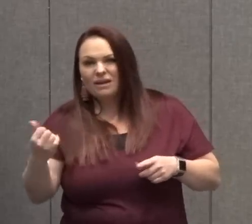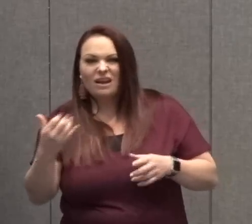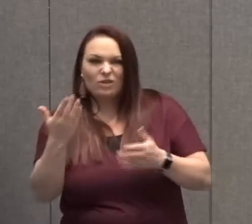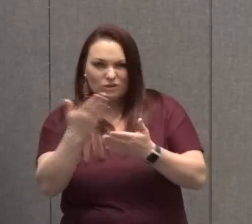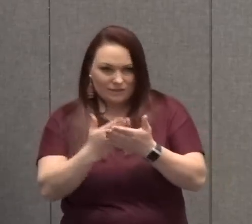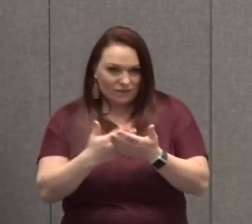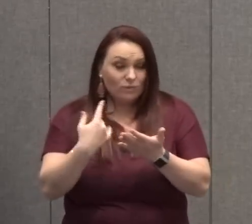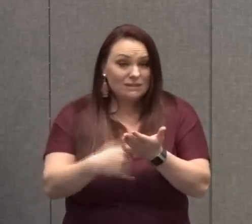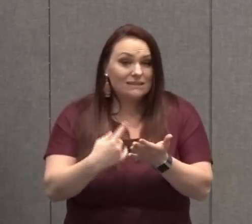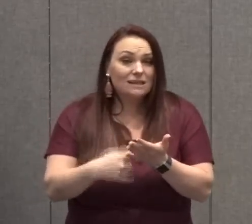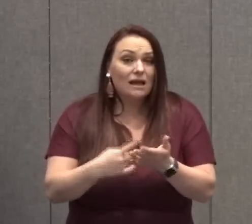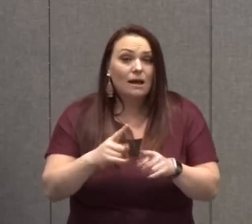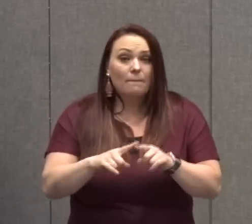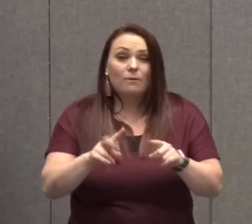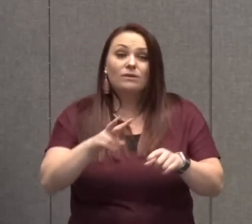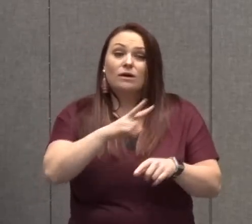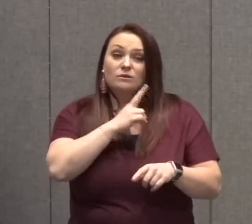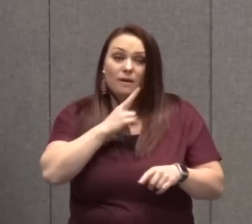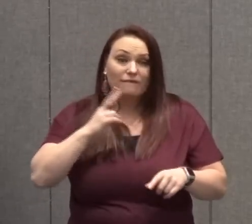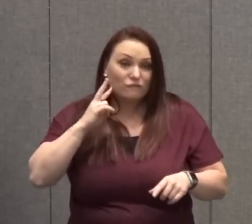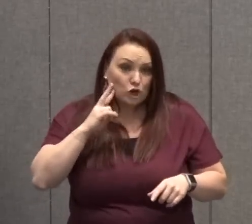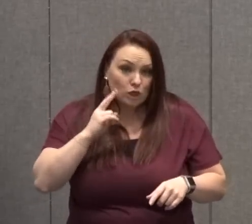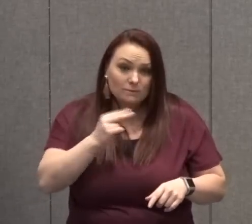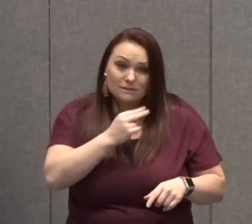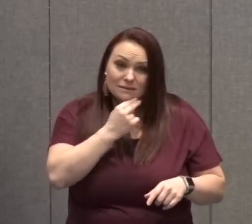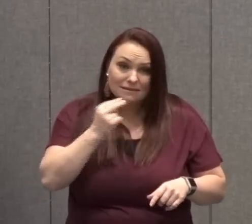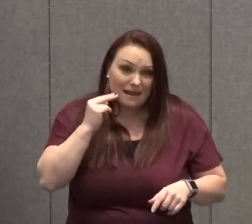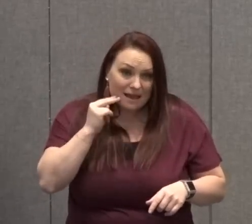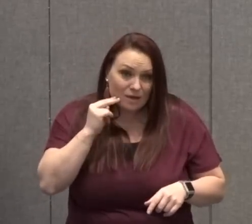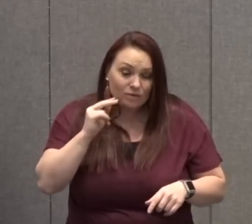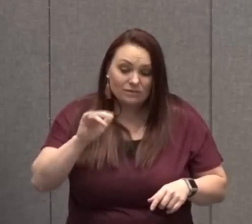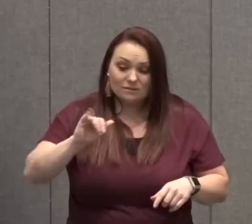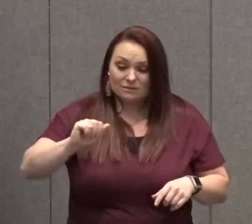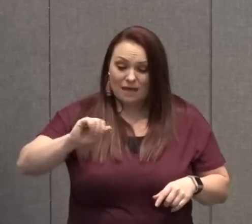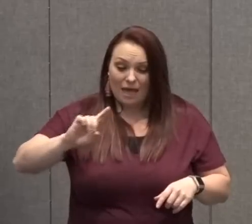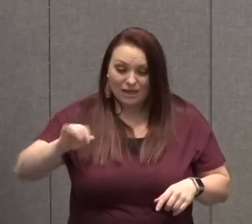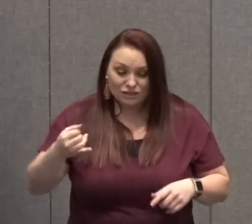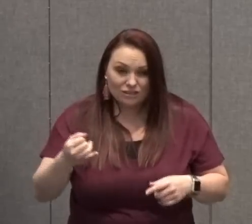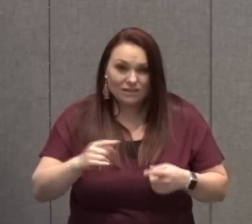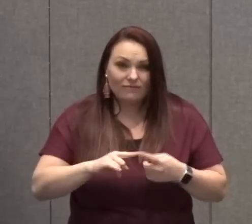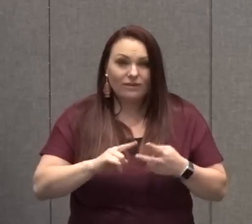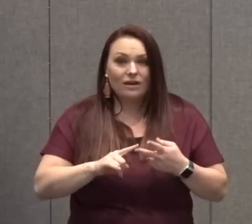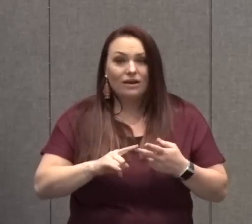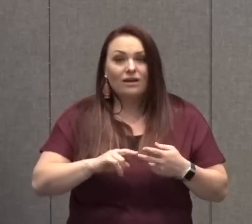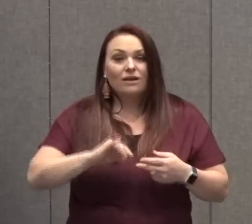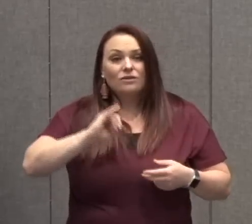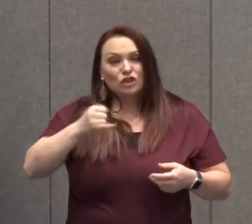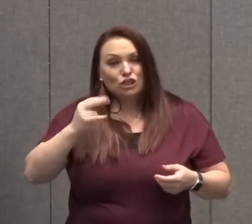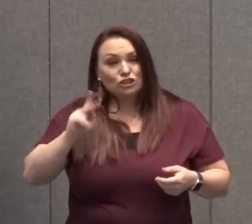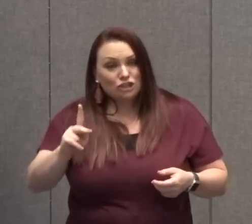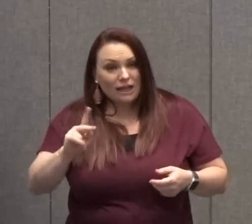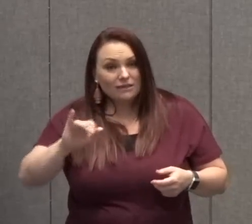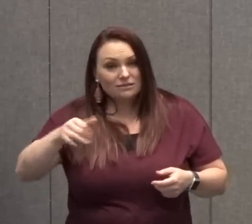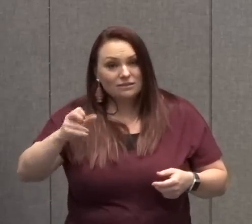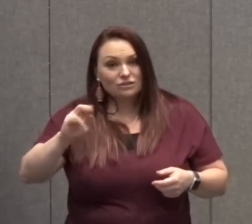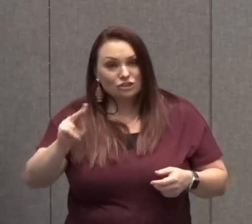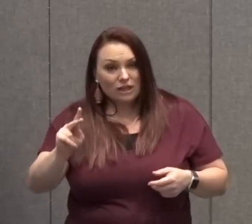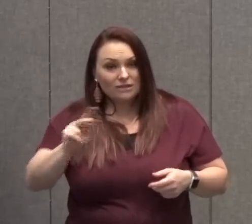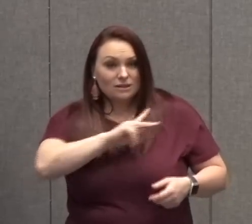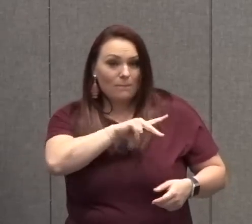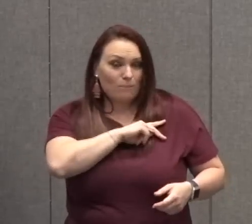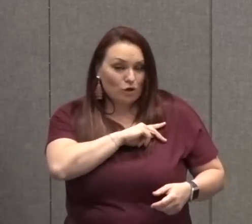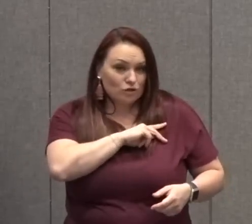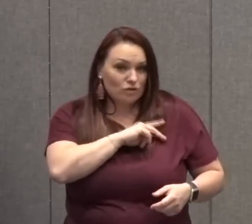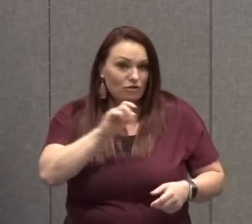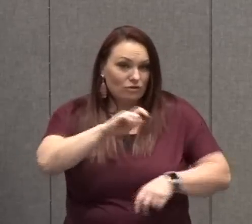with. But I know we talked about verbs and nouns and adjectives. Yeah. Jinx, jinx, personal jinx. I wish I could pinch poke